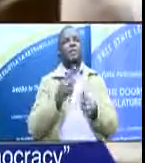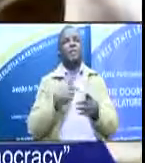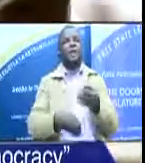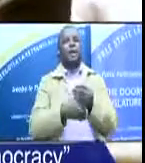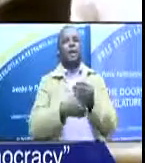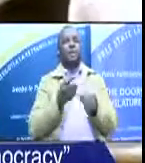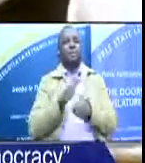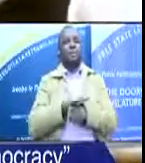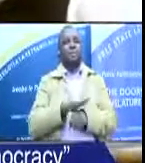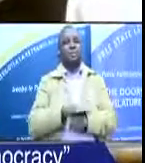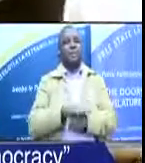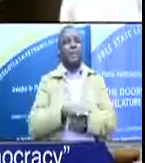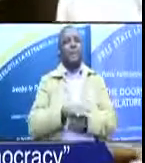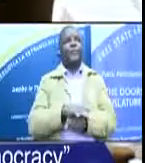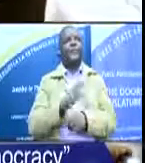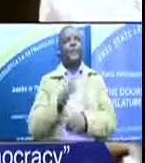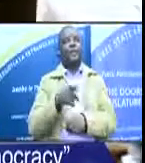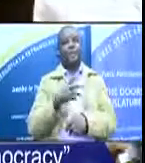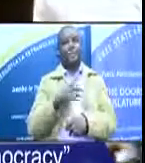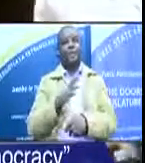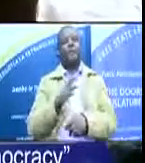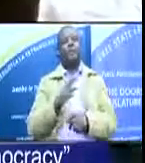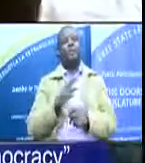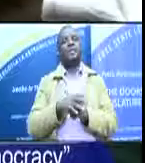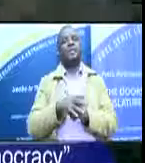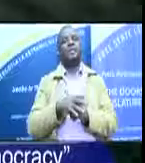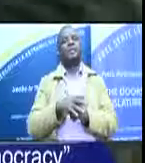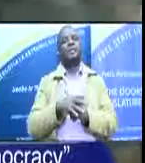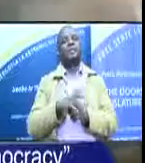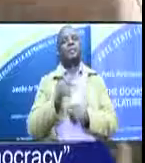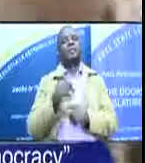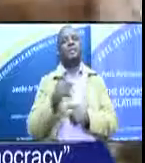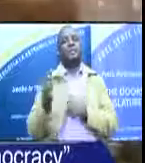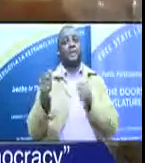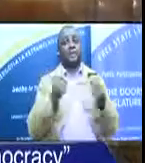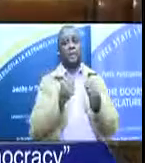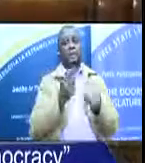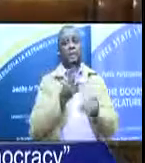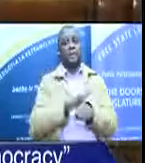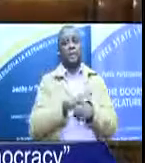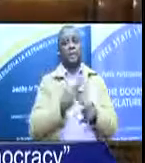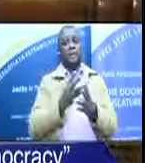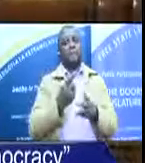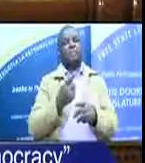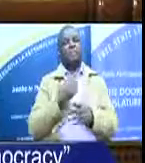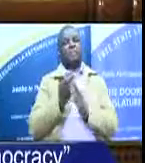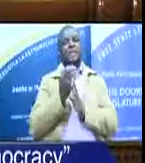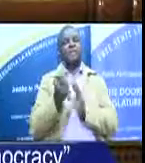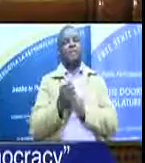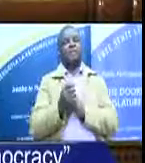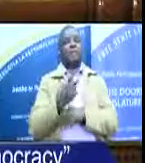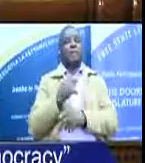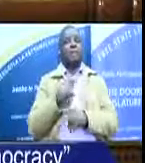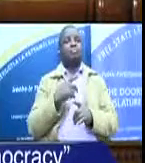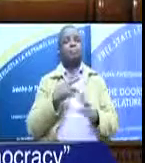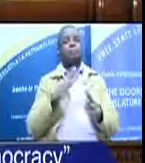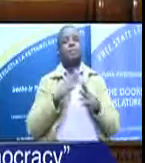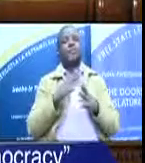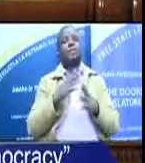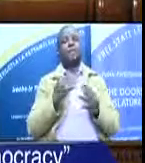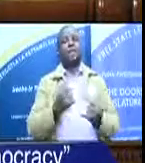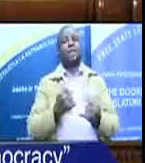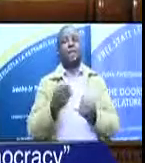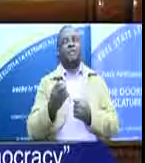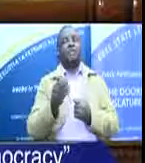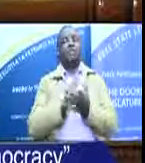of these ambulances, we will need to recruit the requisite skills. We are proud to currently be rostering